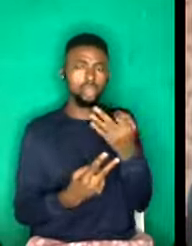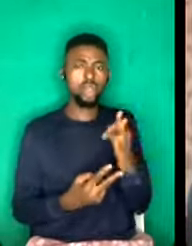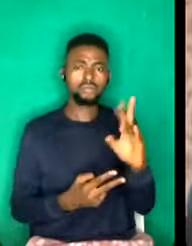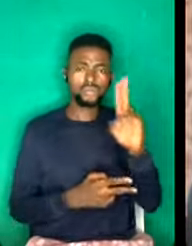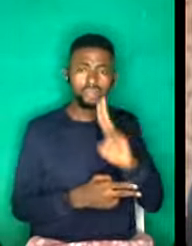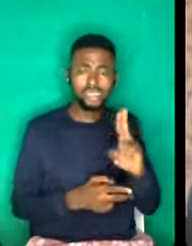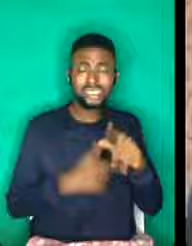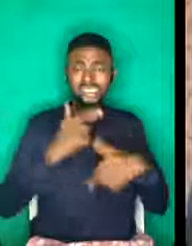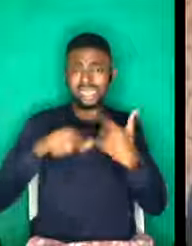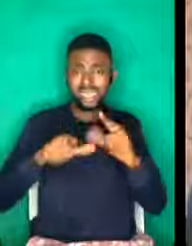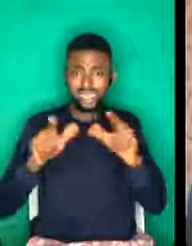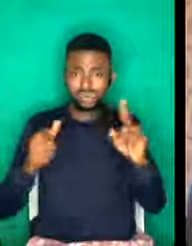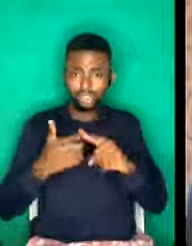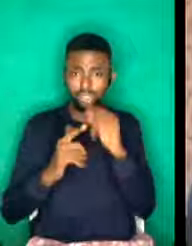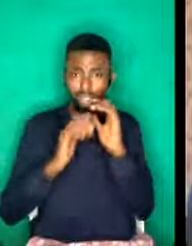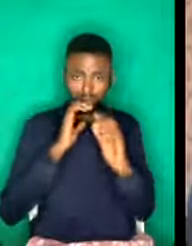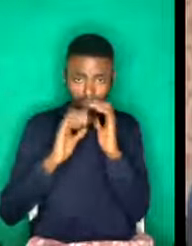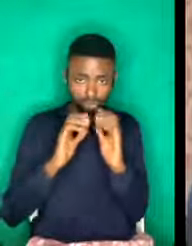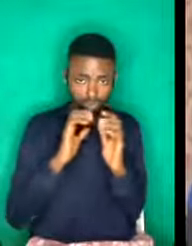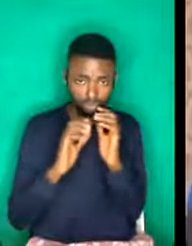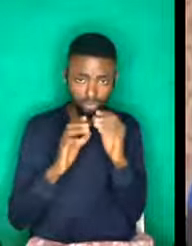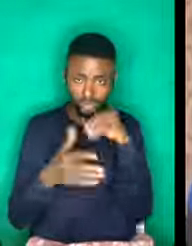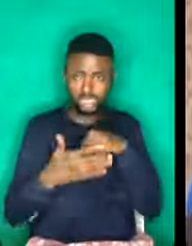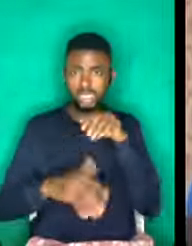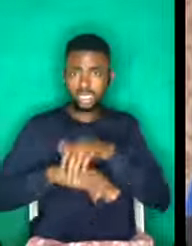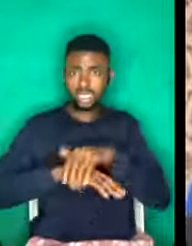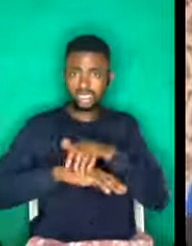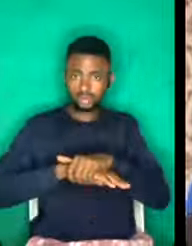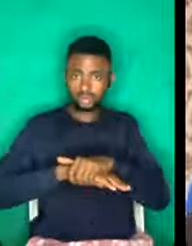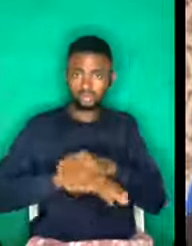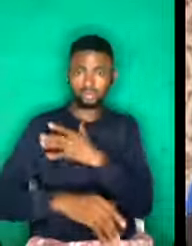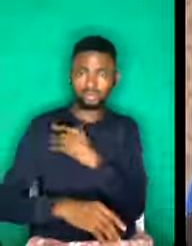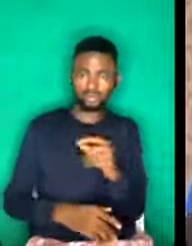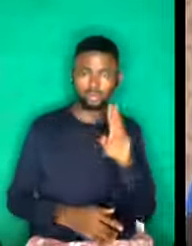communicate in English, and using